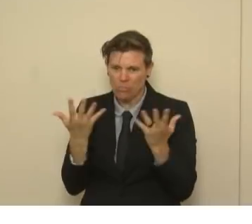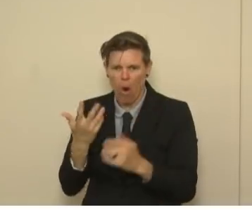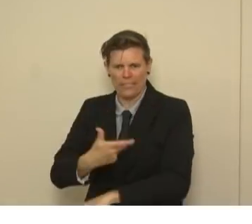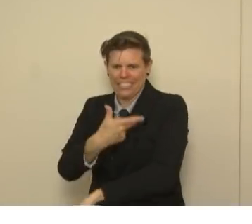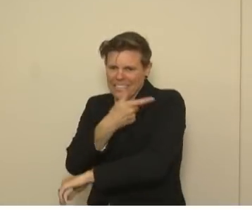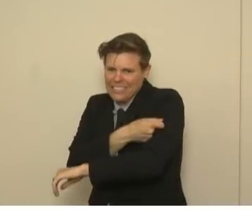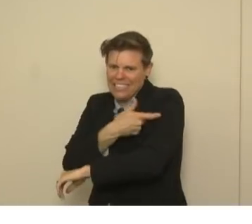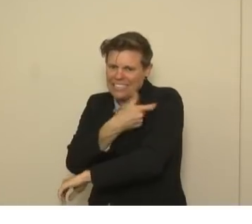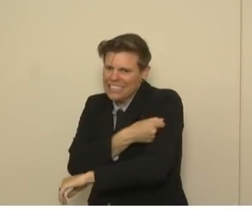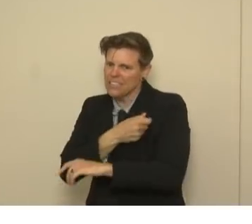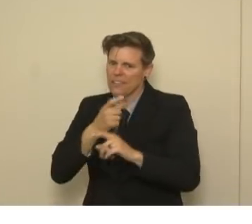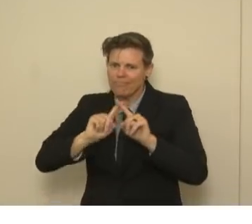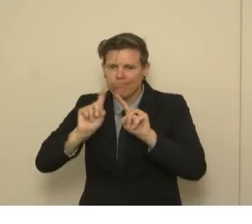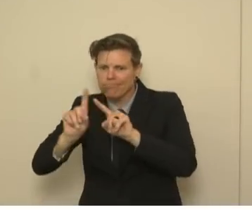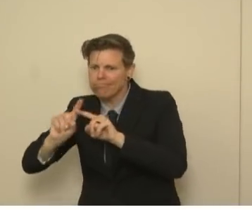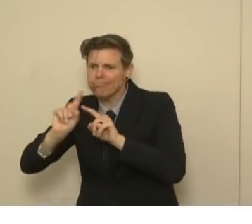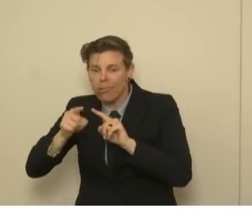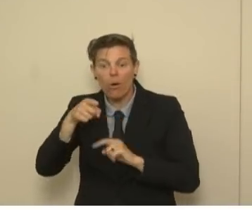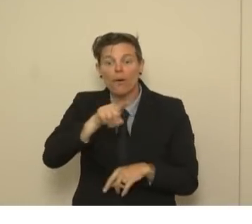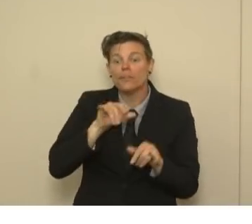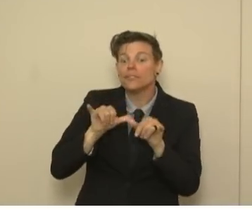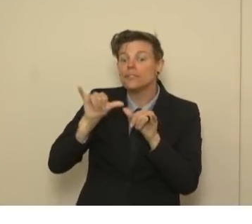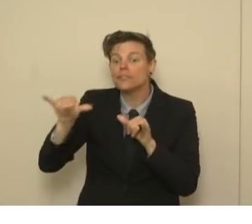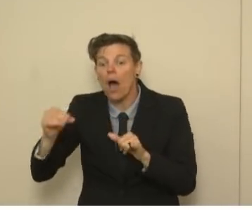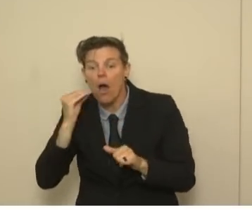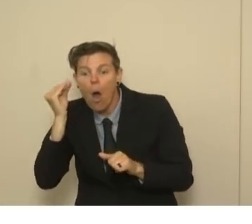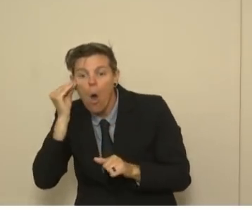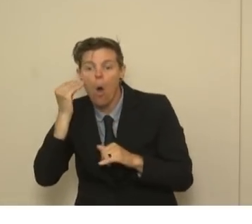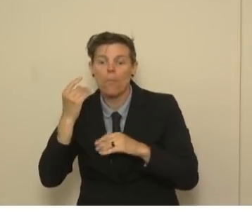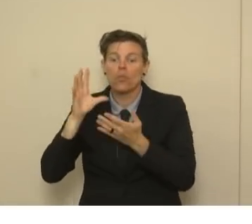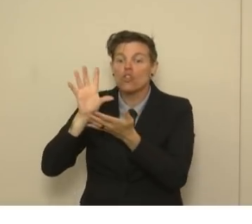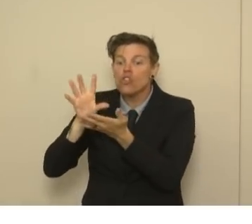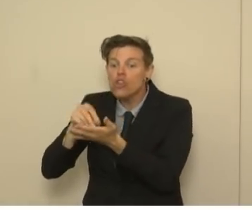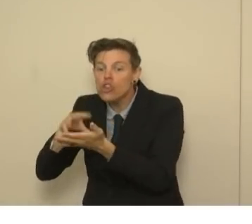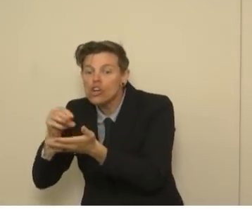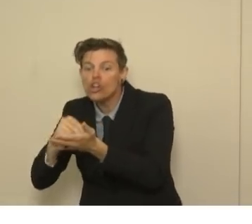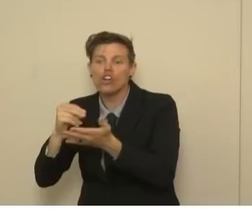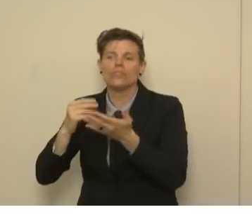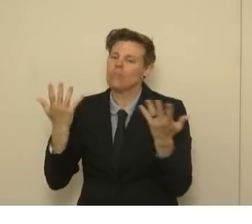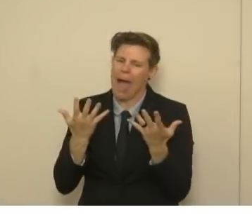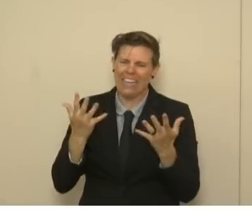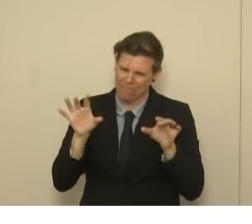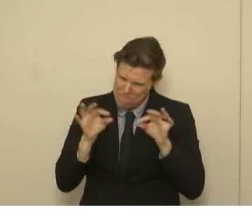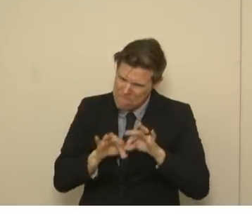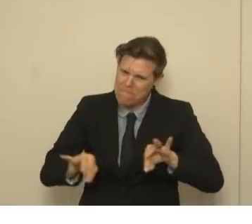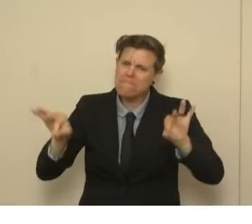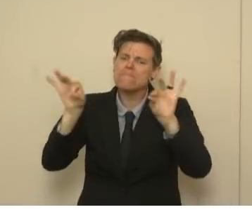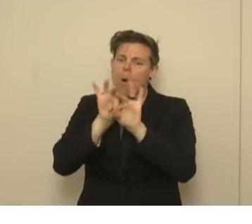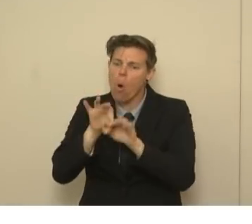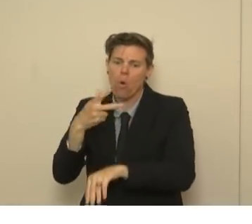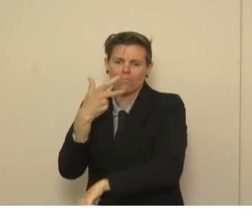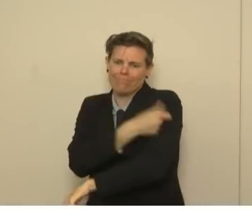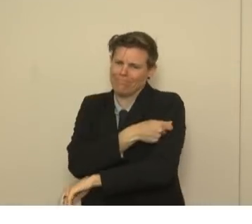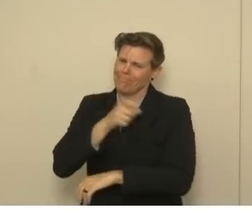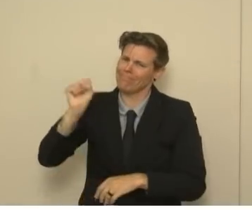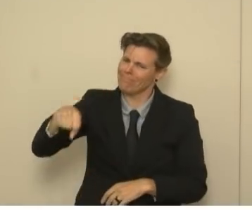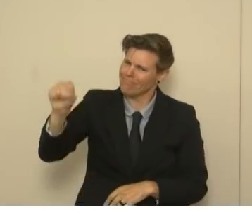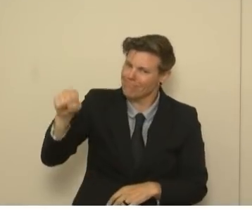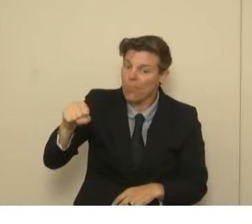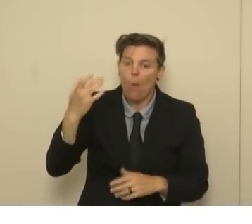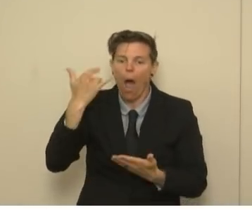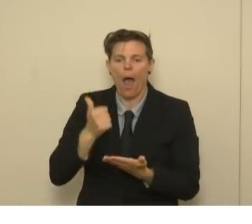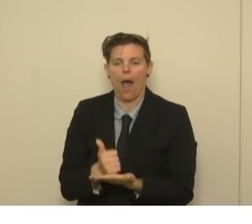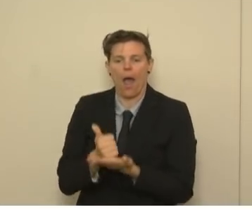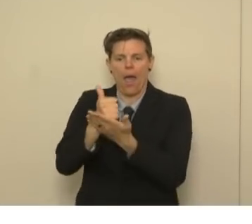learning, they still need those immunizations, and it helps us as a population because the last thing we want during a